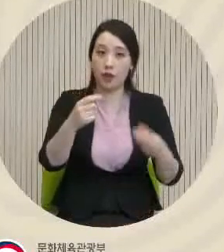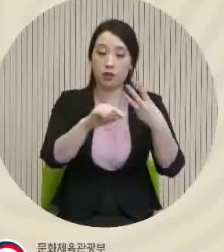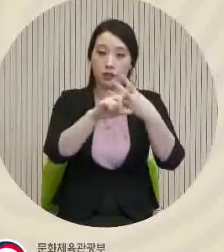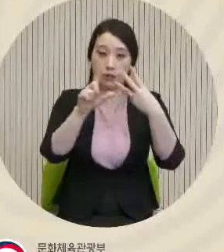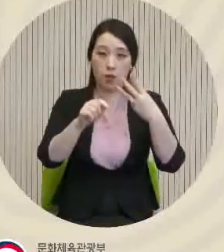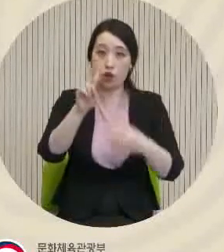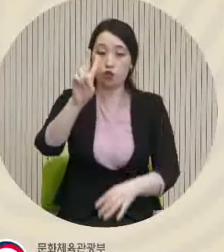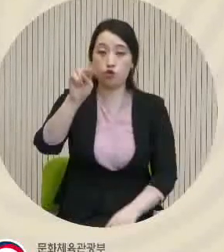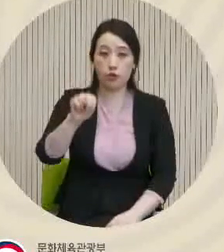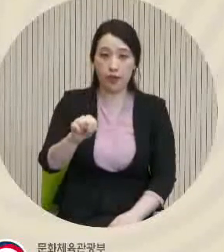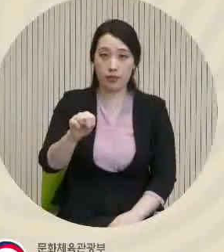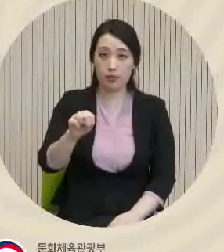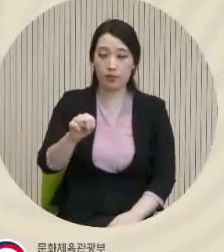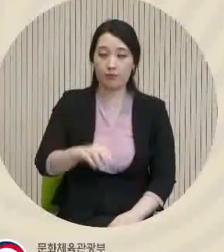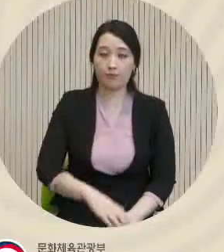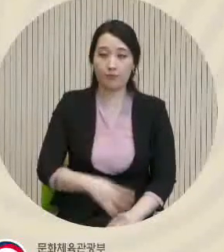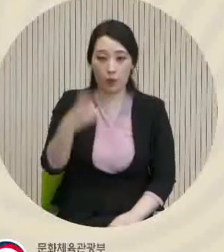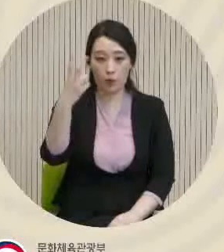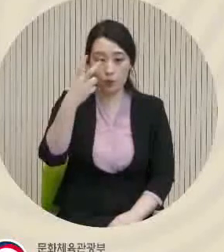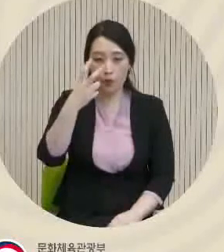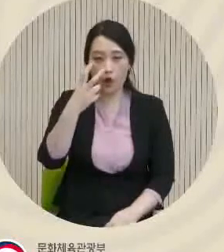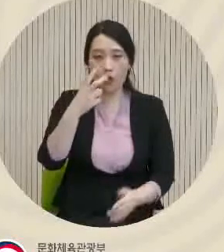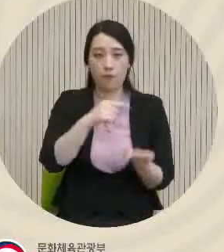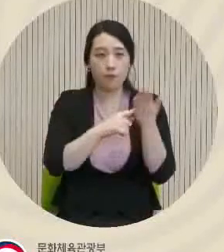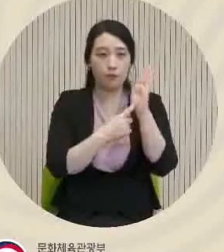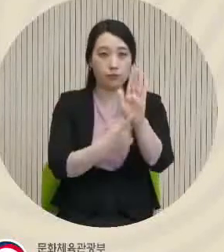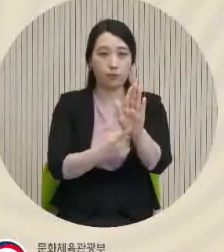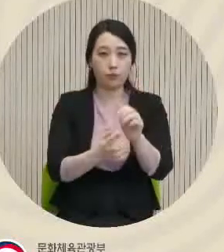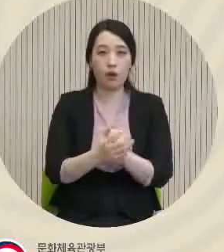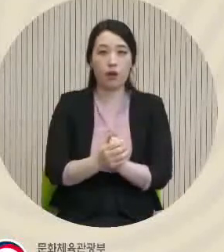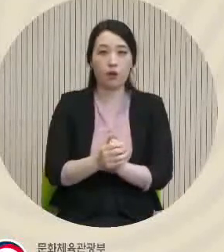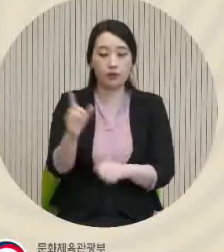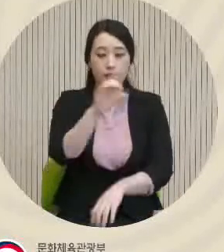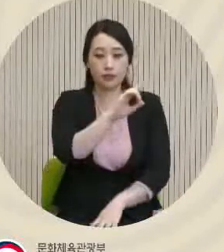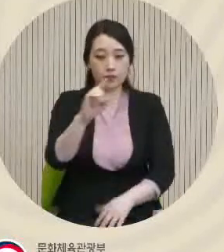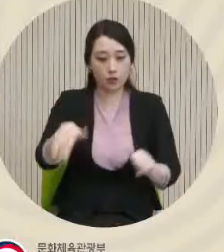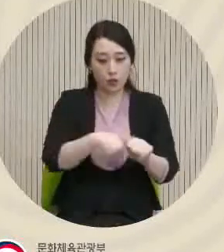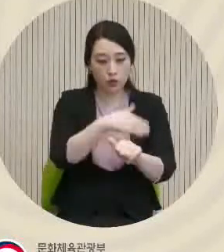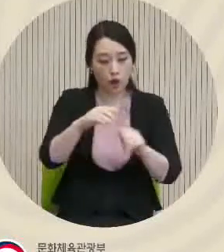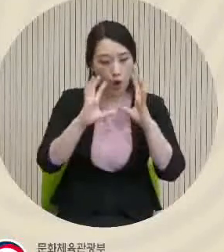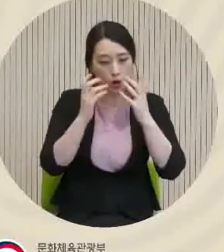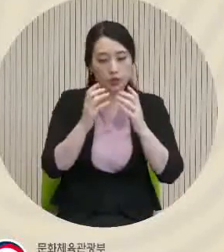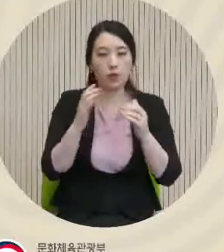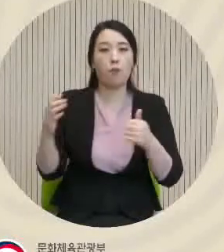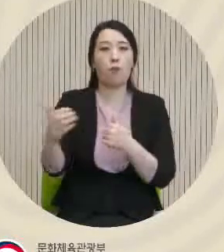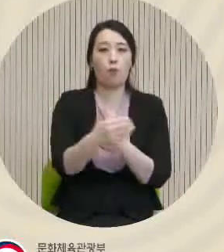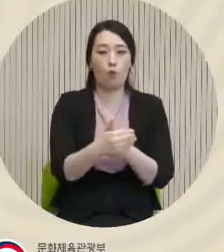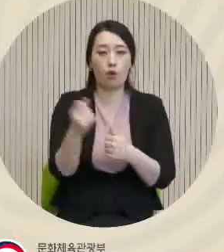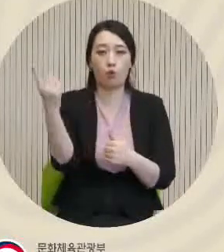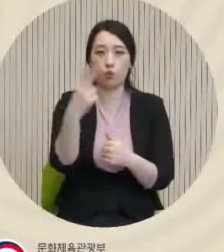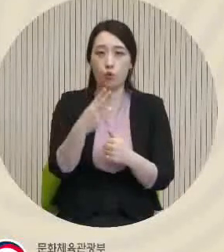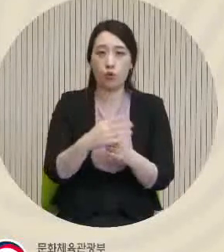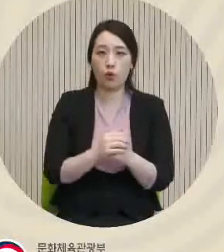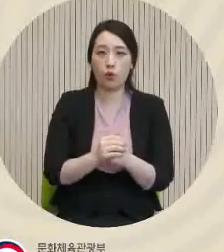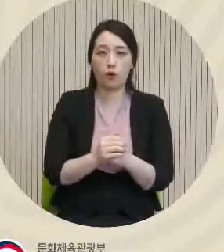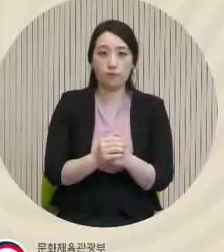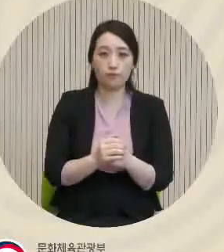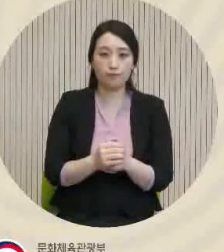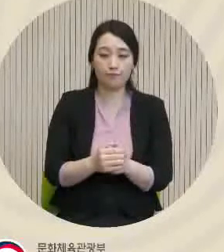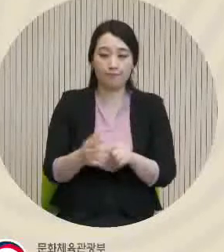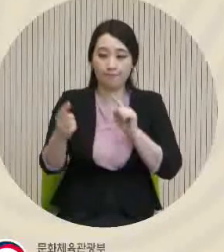situations. In the March of 2021, the United Nations Child Rights Committee